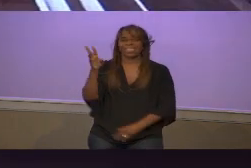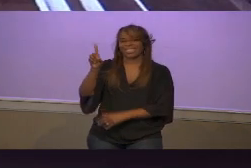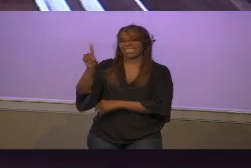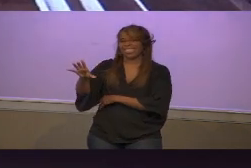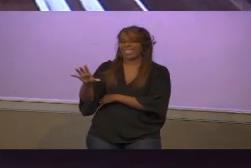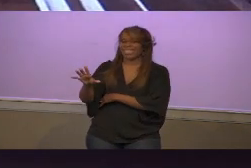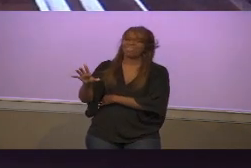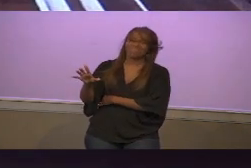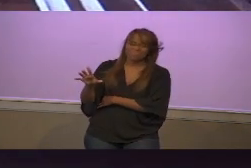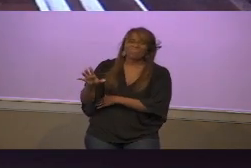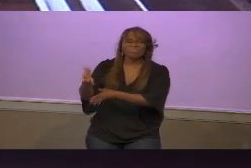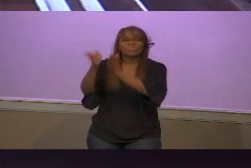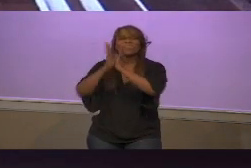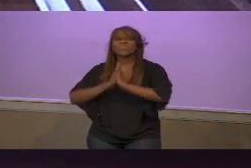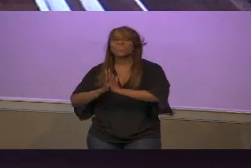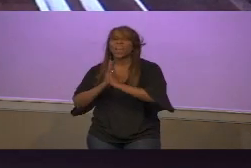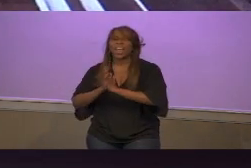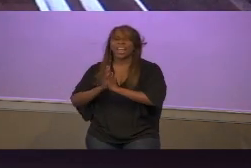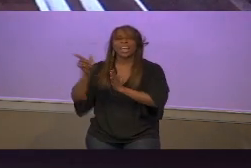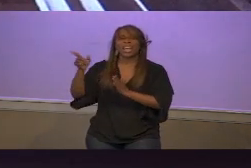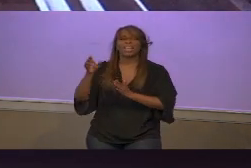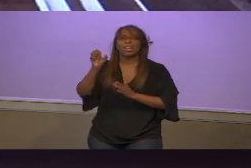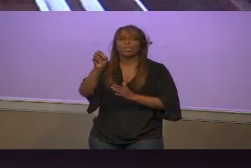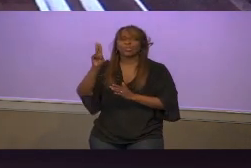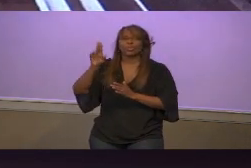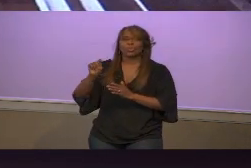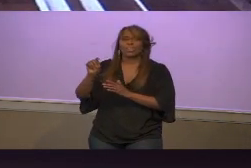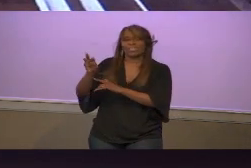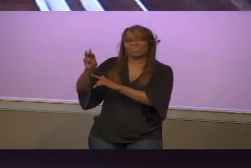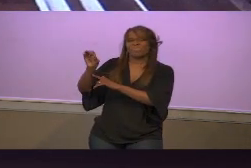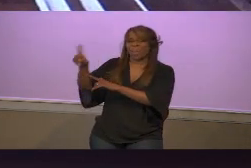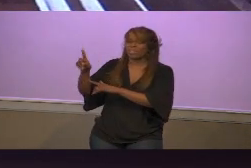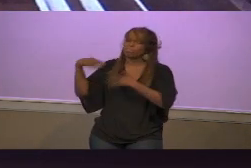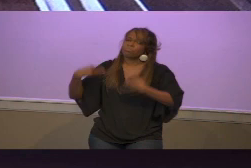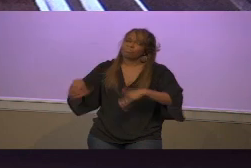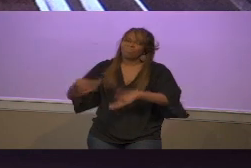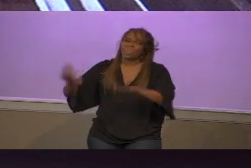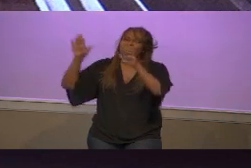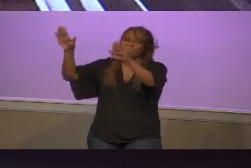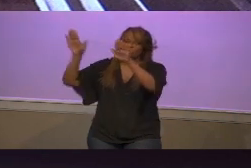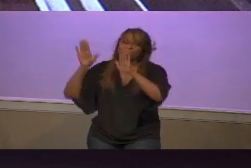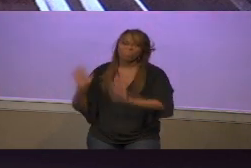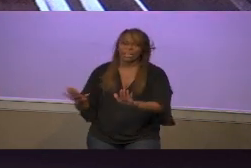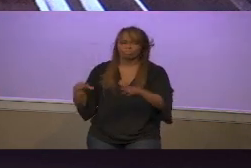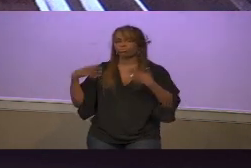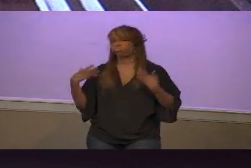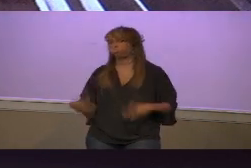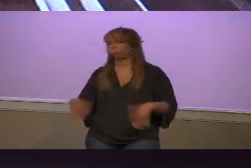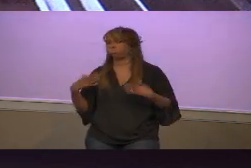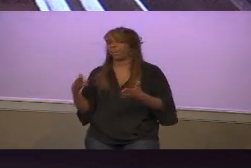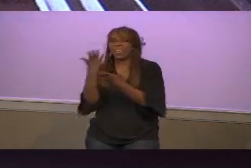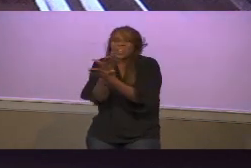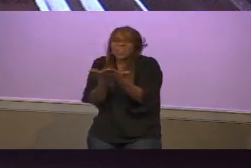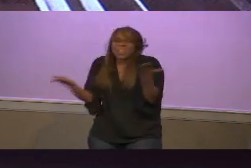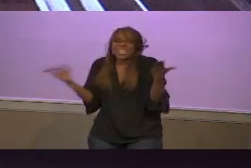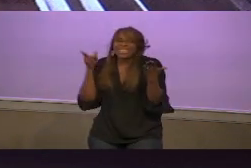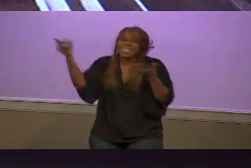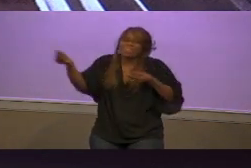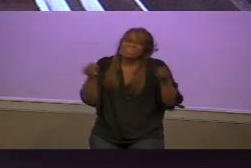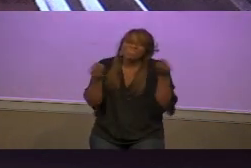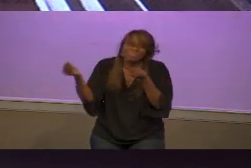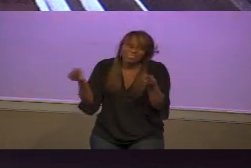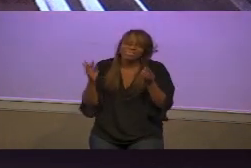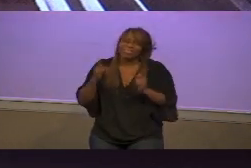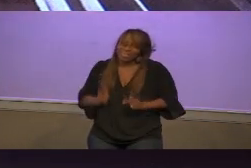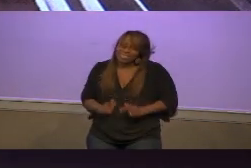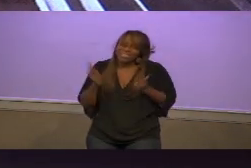God, I pray that you might continue in Suitland, Maryland, Lord God, to do mighty and miraculous things in their ministry and in their lives.